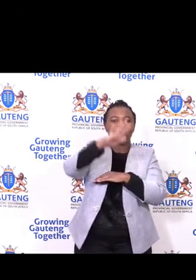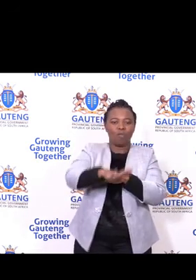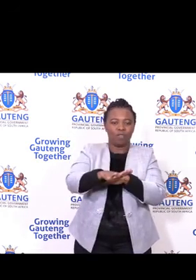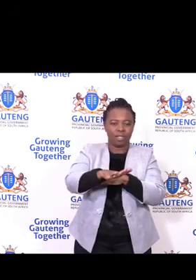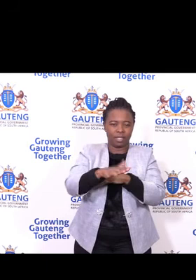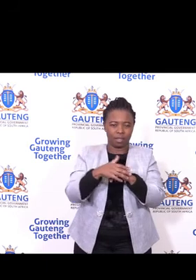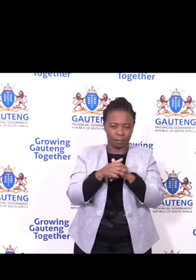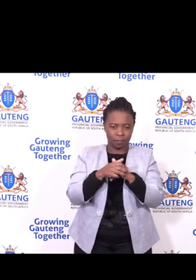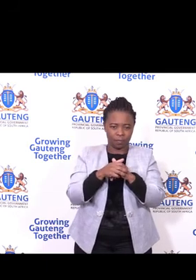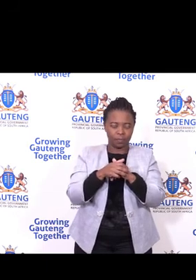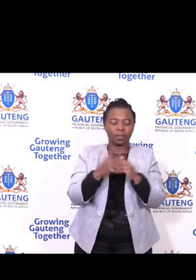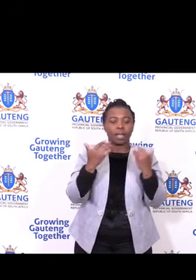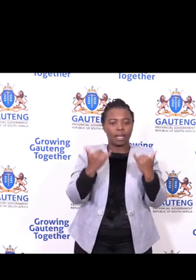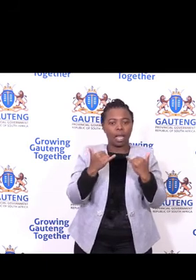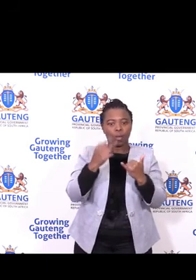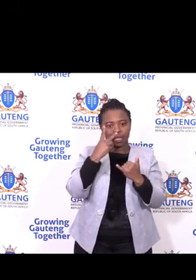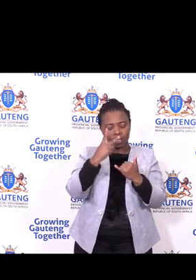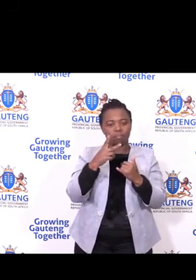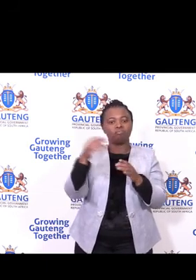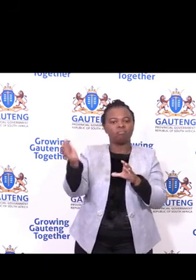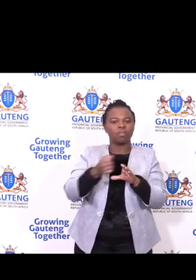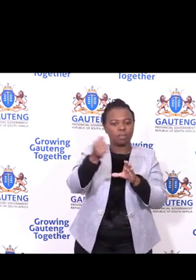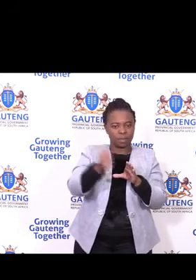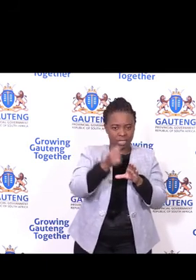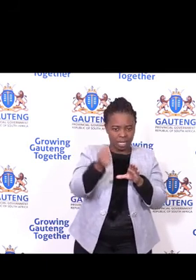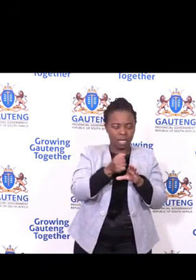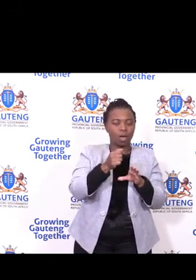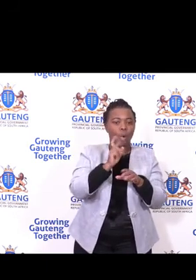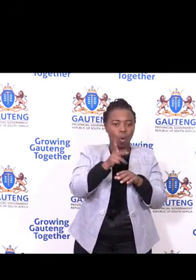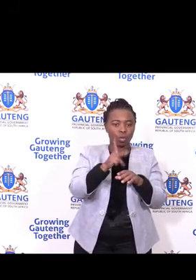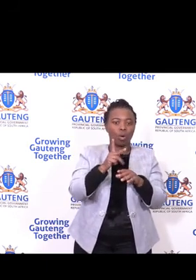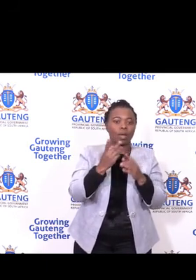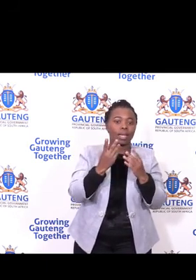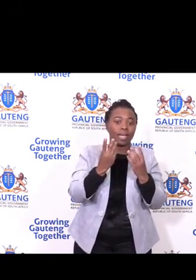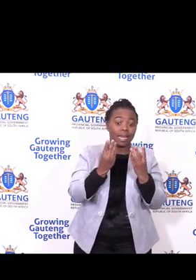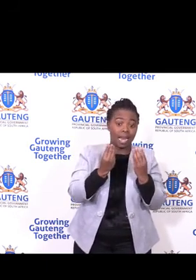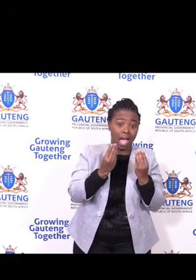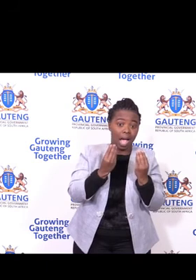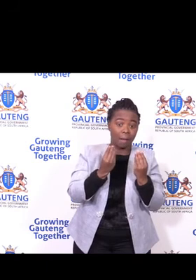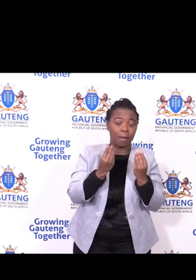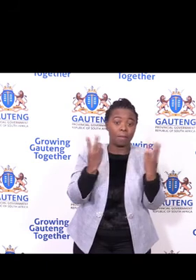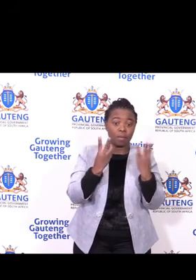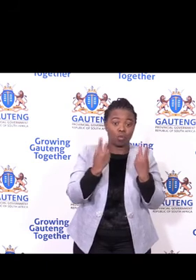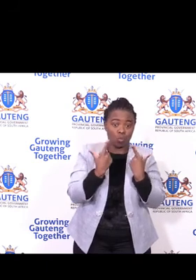are admissions that are actually rising, but we also accept that the bulk of the people do